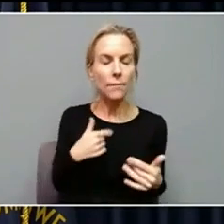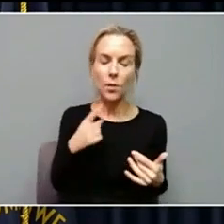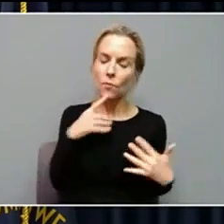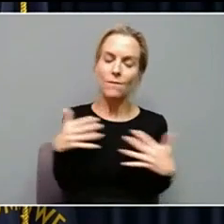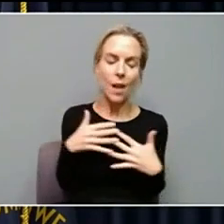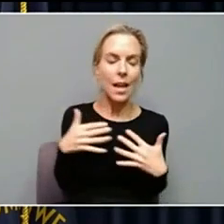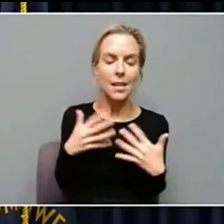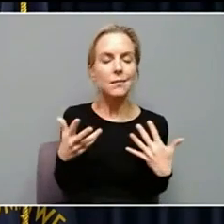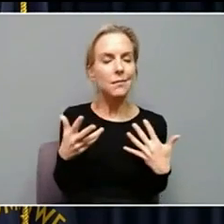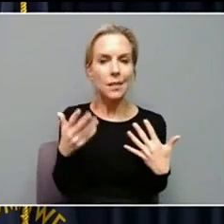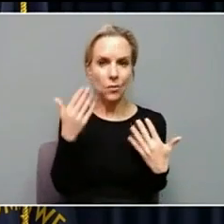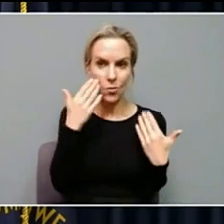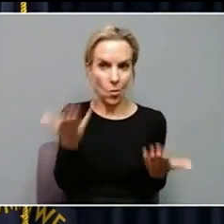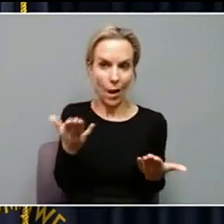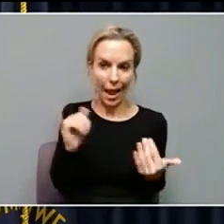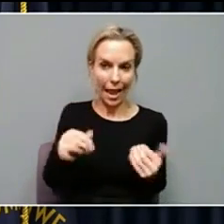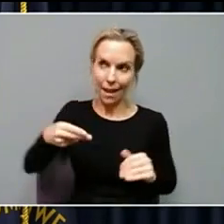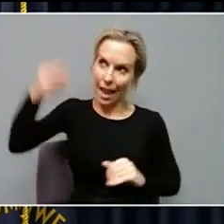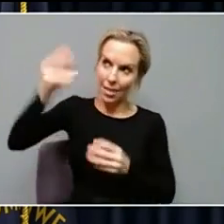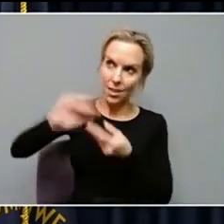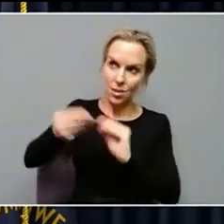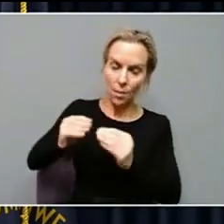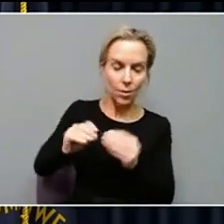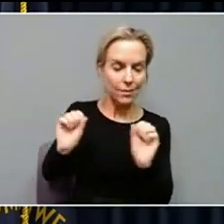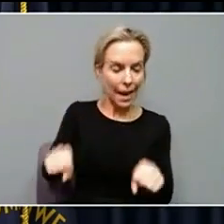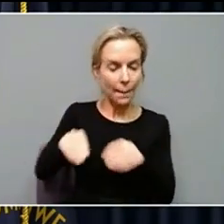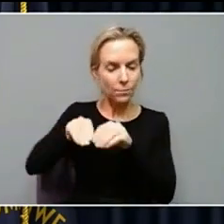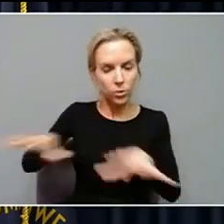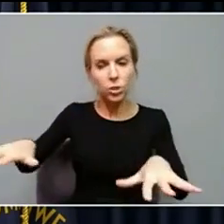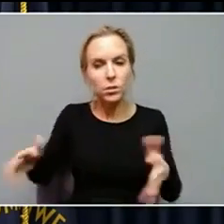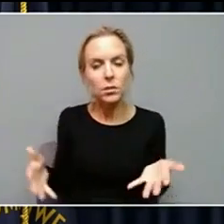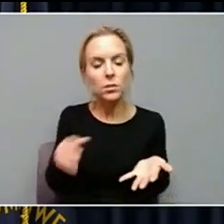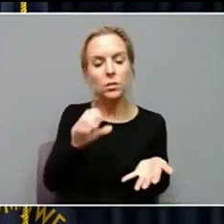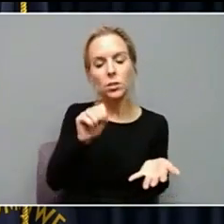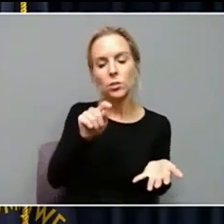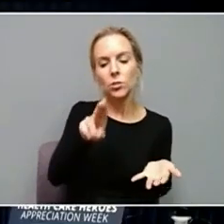know how high that goes. Stu Johnson from WEKU.